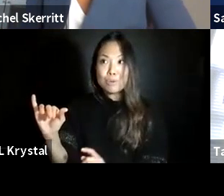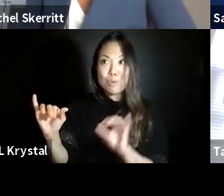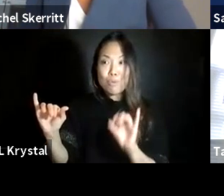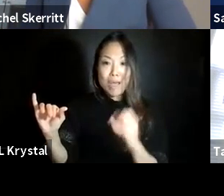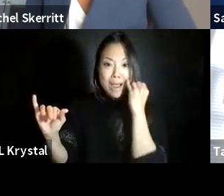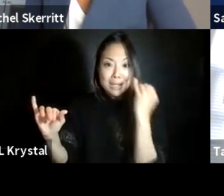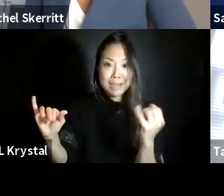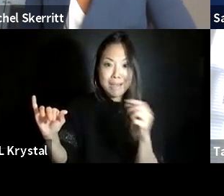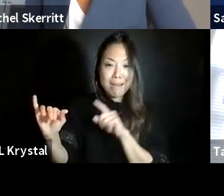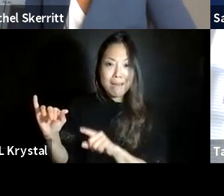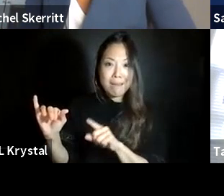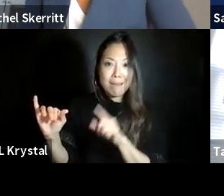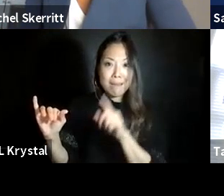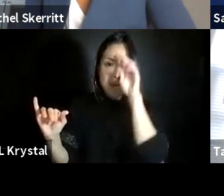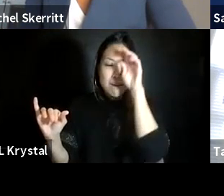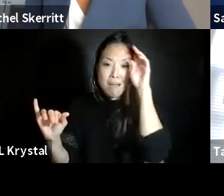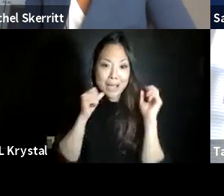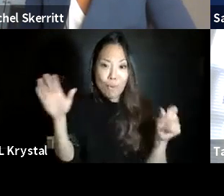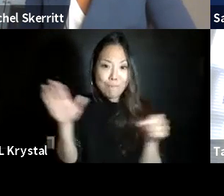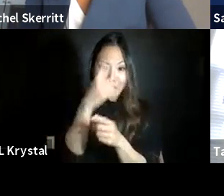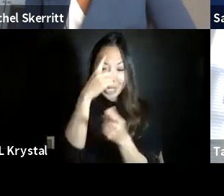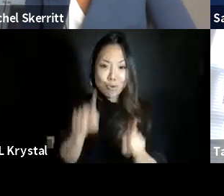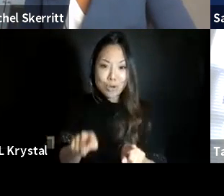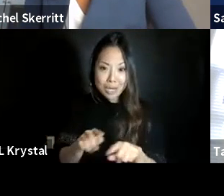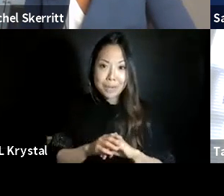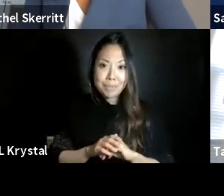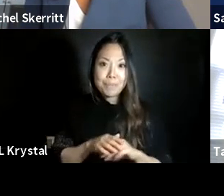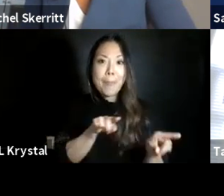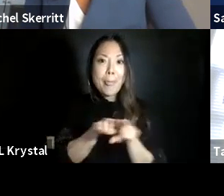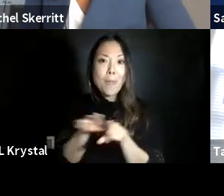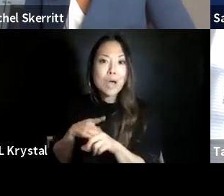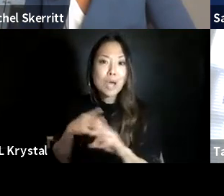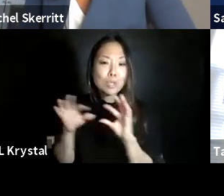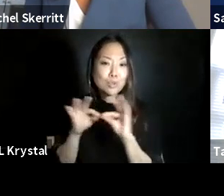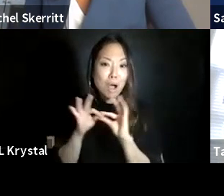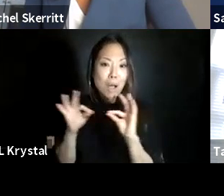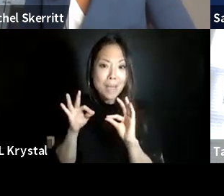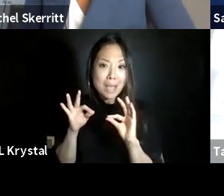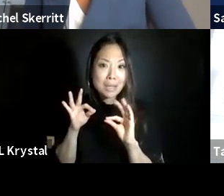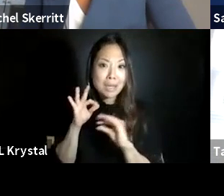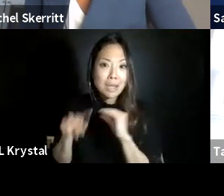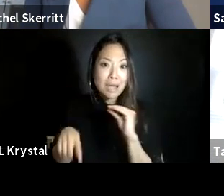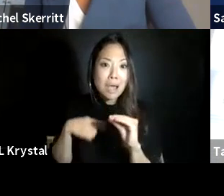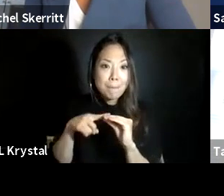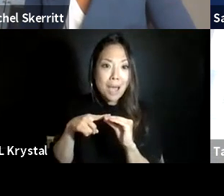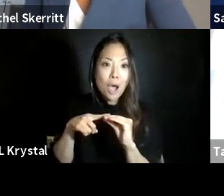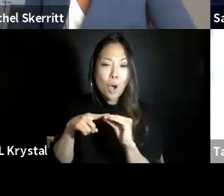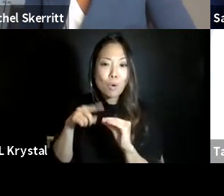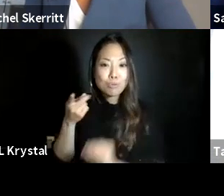don't really kind of fully agree with that. And also I wanted to comment a little bit on Dr. Tang's idea